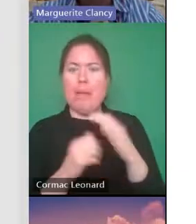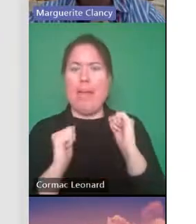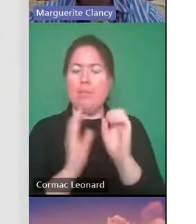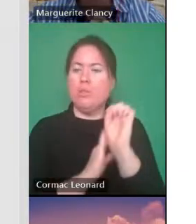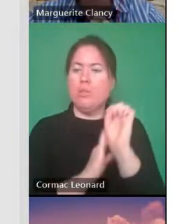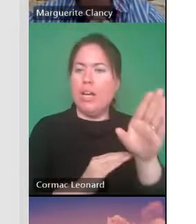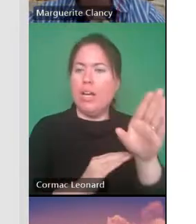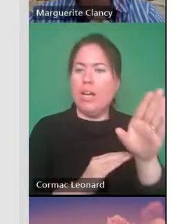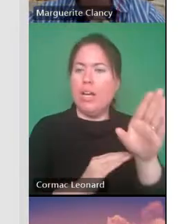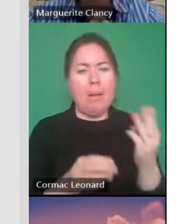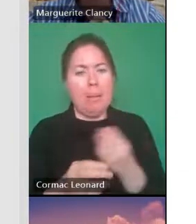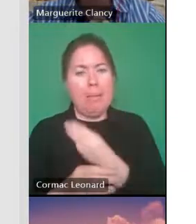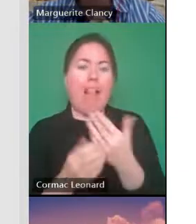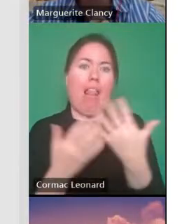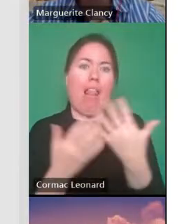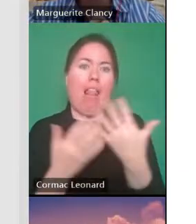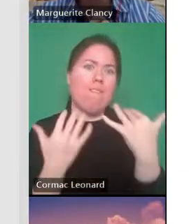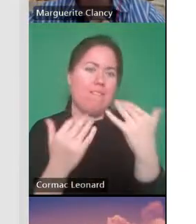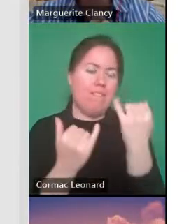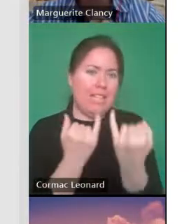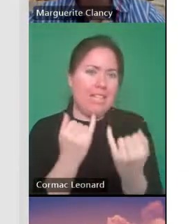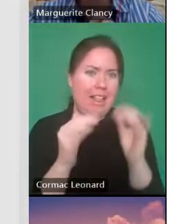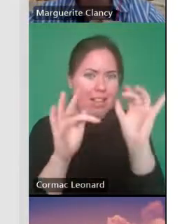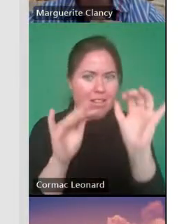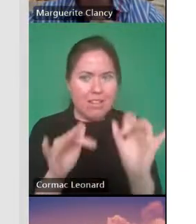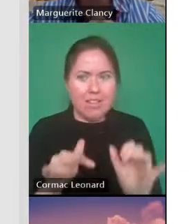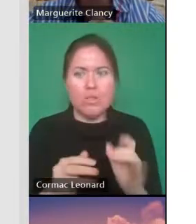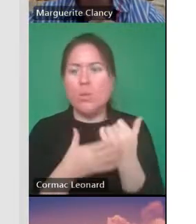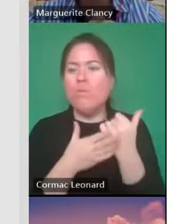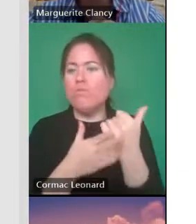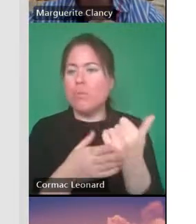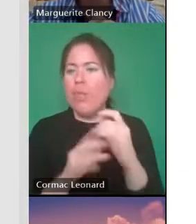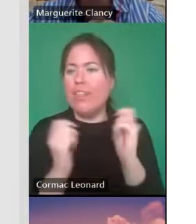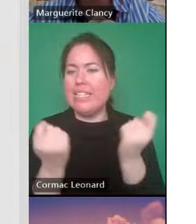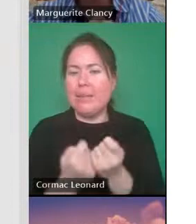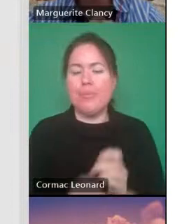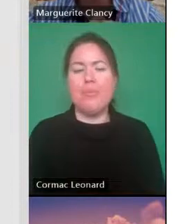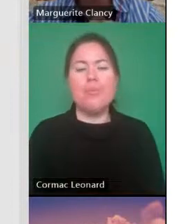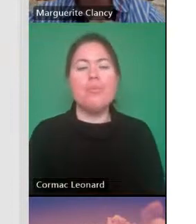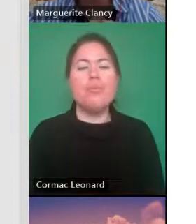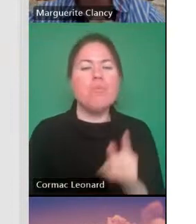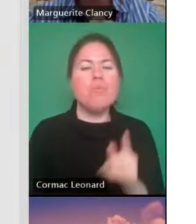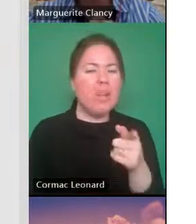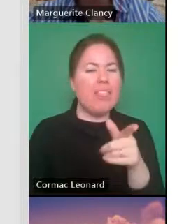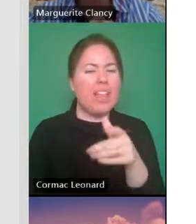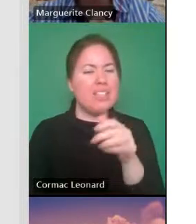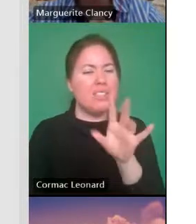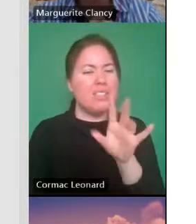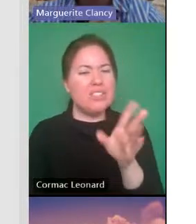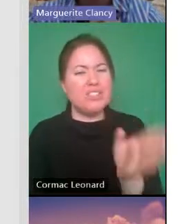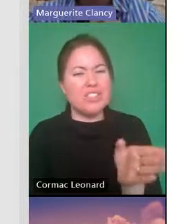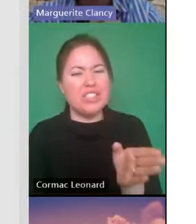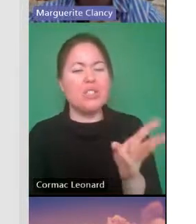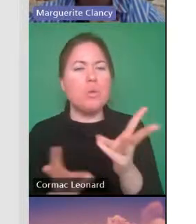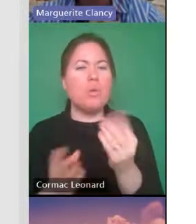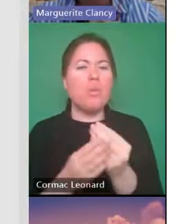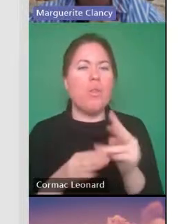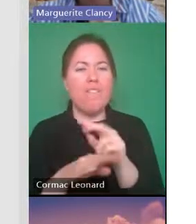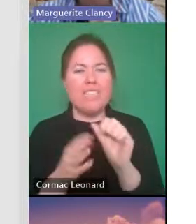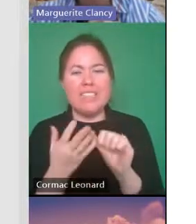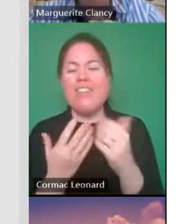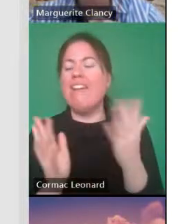our team. Yeah. We covered that query there from Anne, working with older people over 65. That was the one you